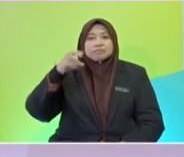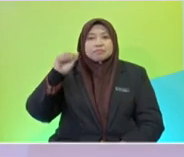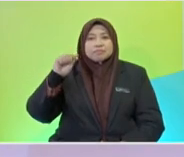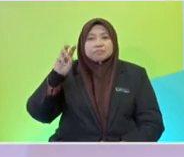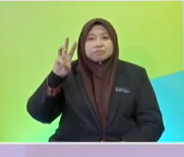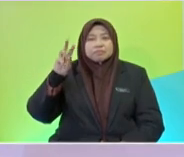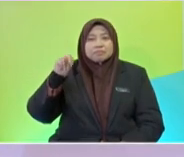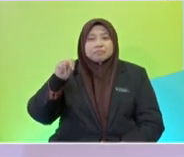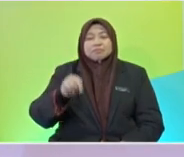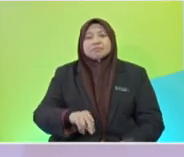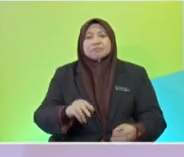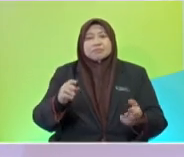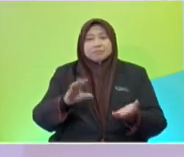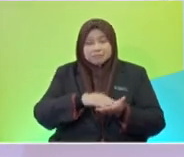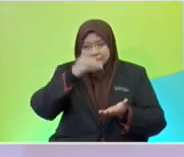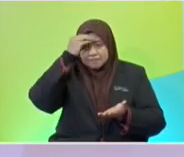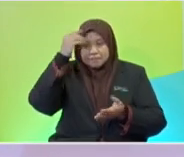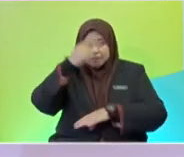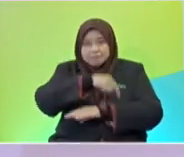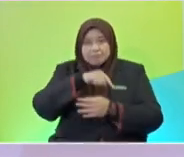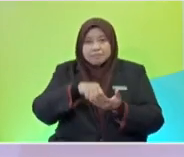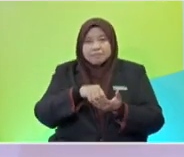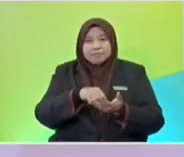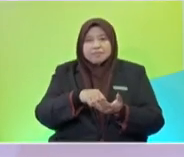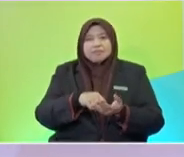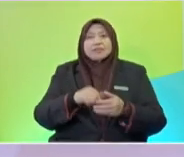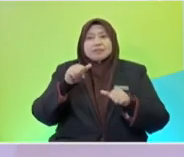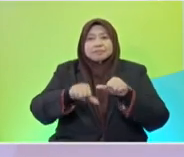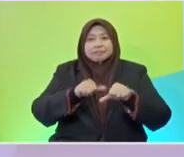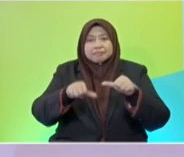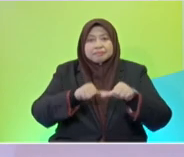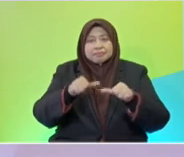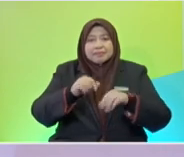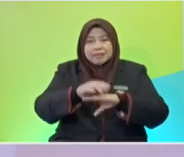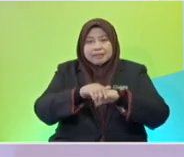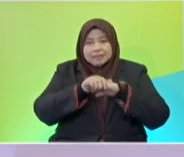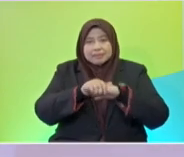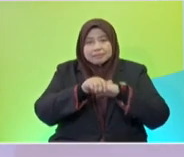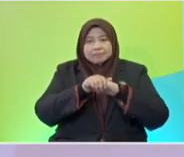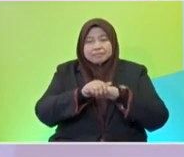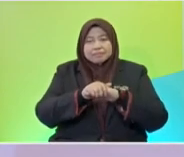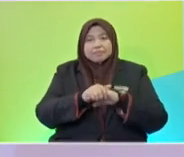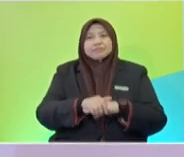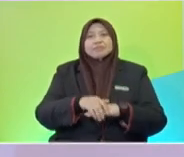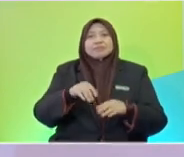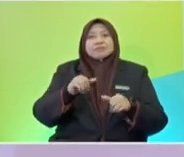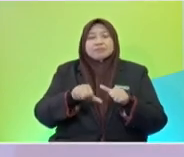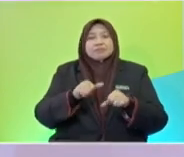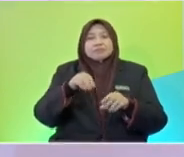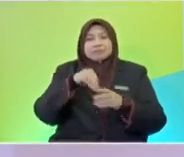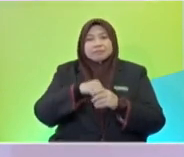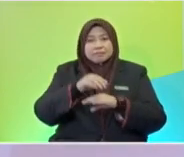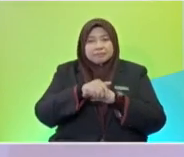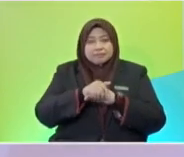today, our lesson is DLP or Science DLP Year 2 together with, guess who it is,